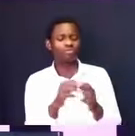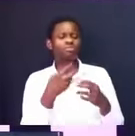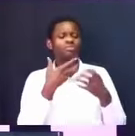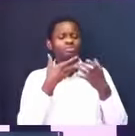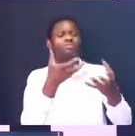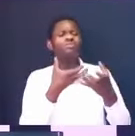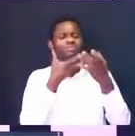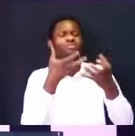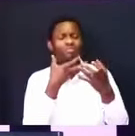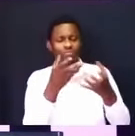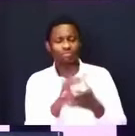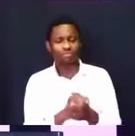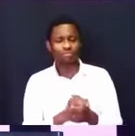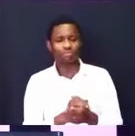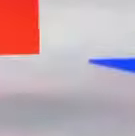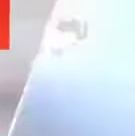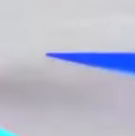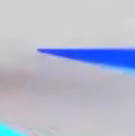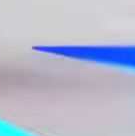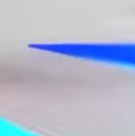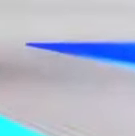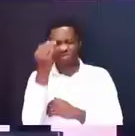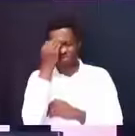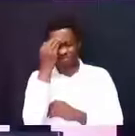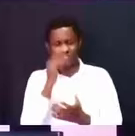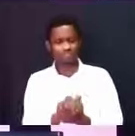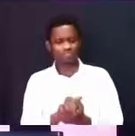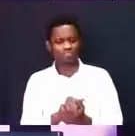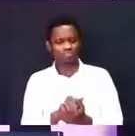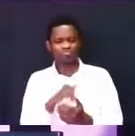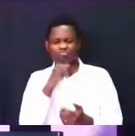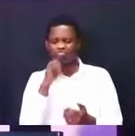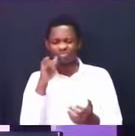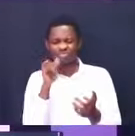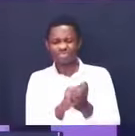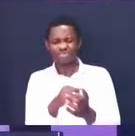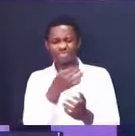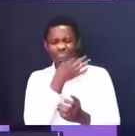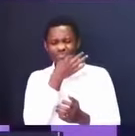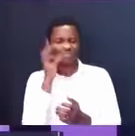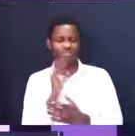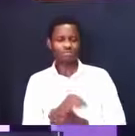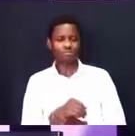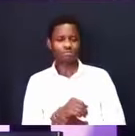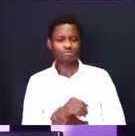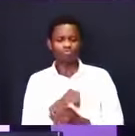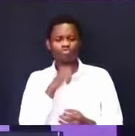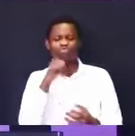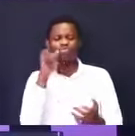his face. It is not the fasting. It is not what we